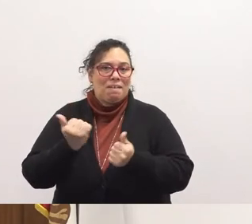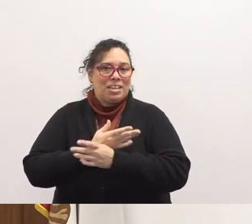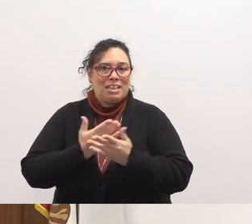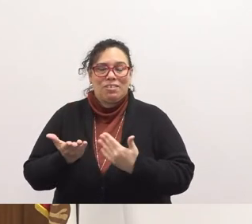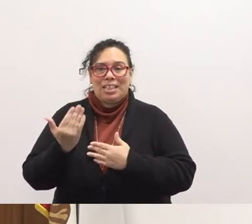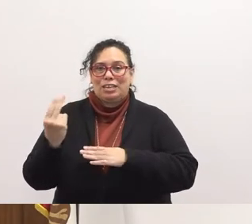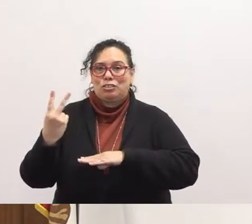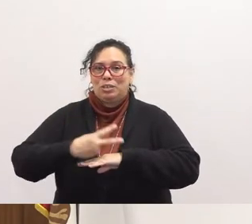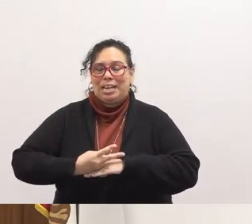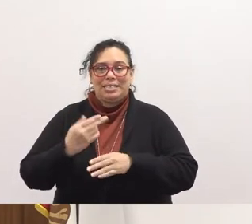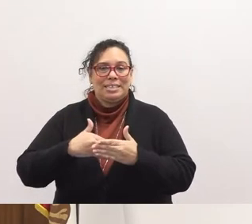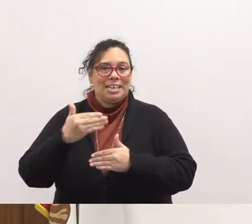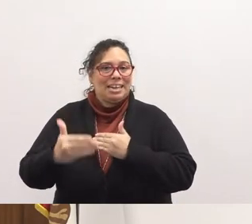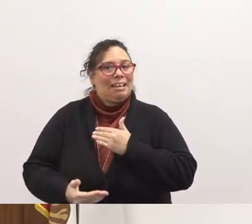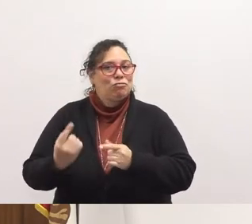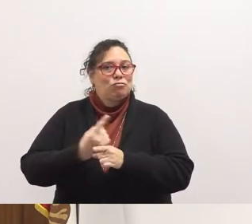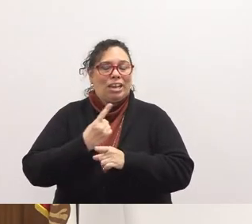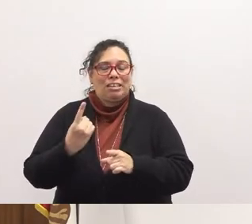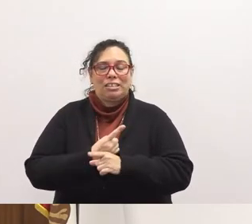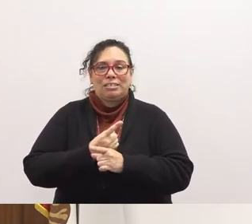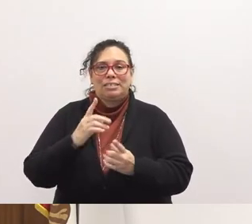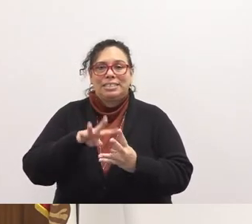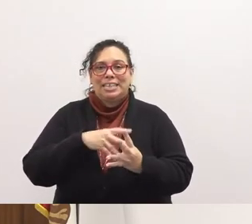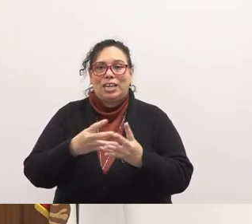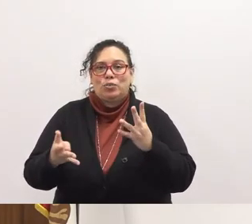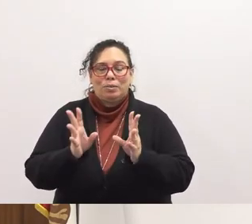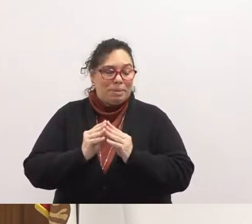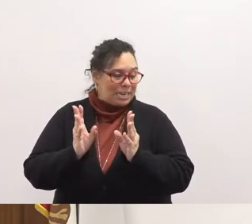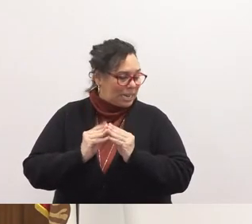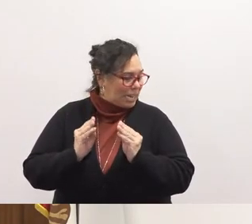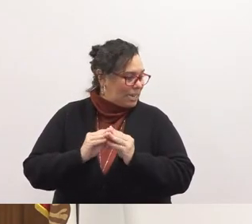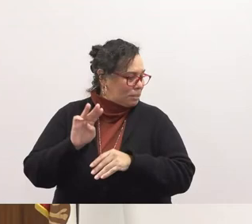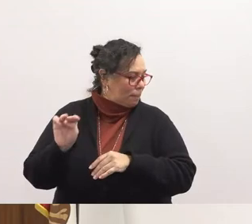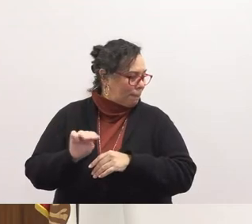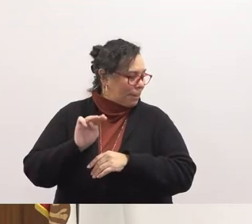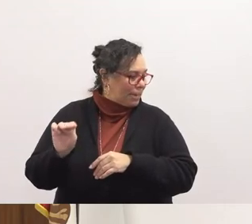next regularly scheduled meeting is Monday,